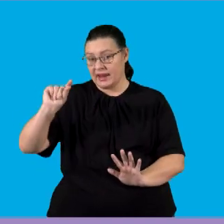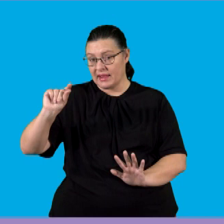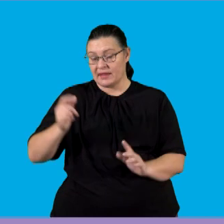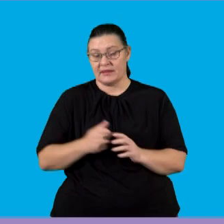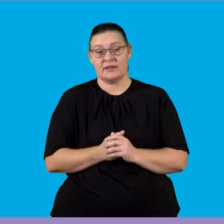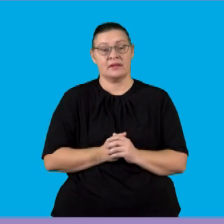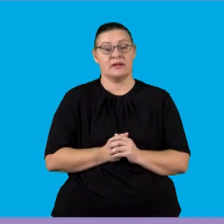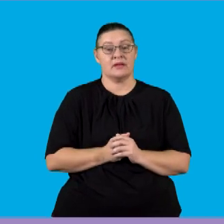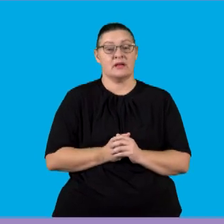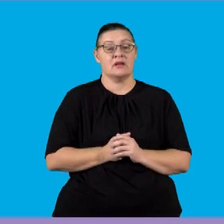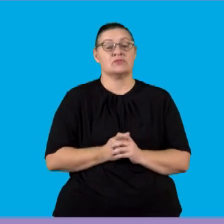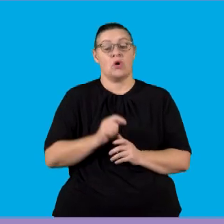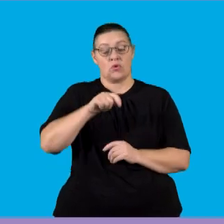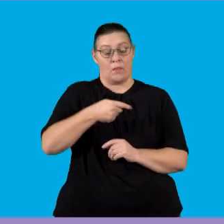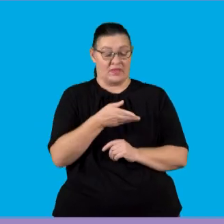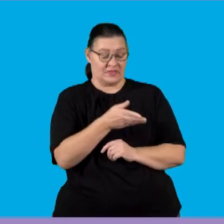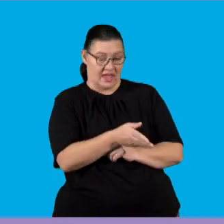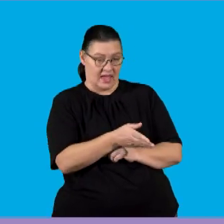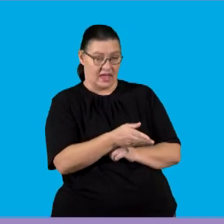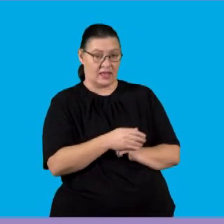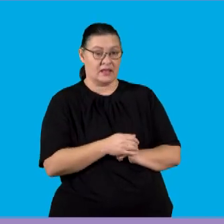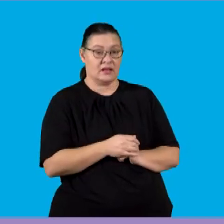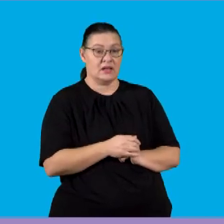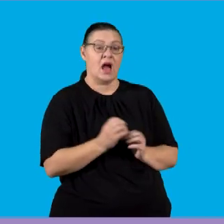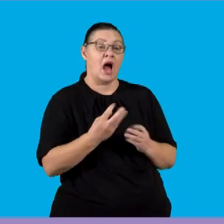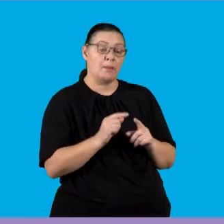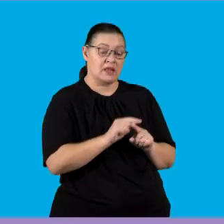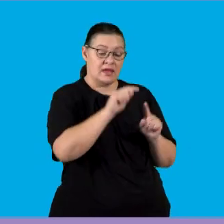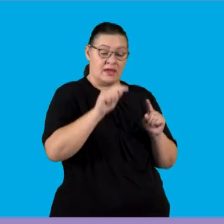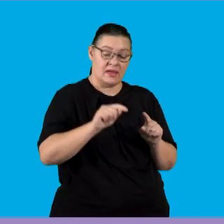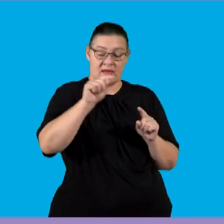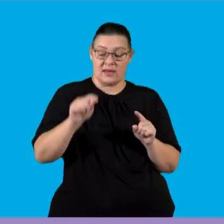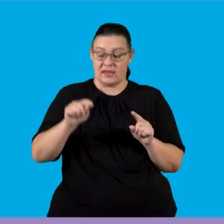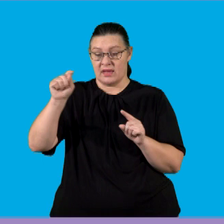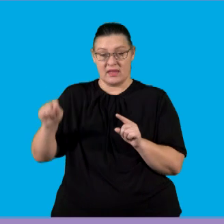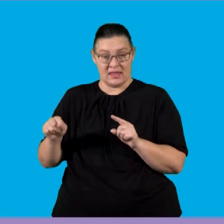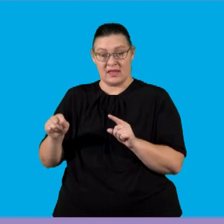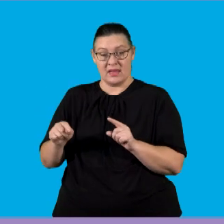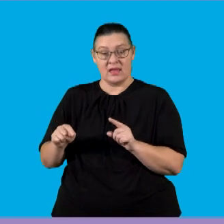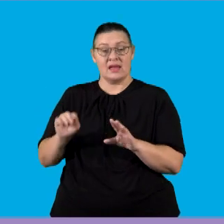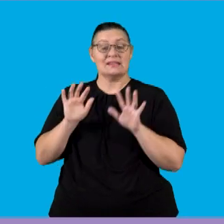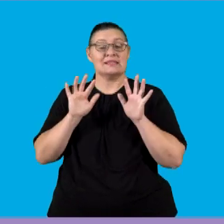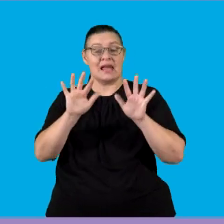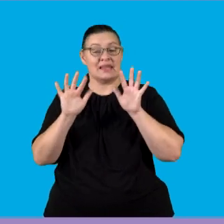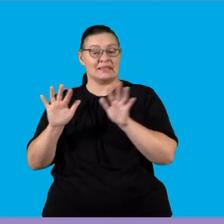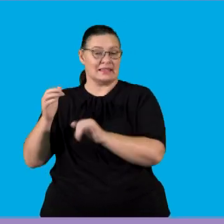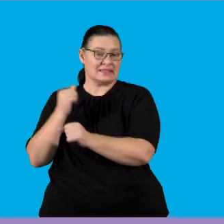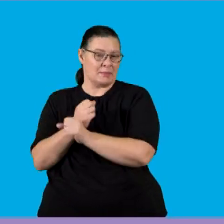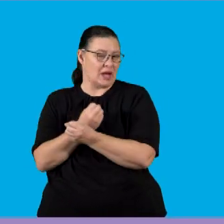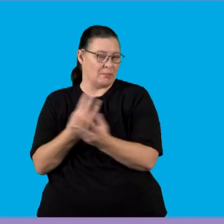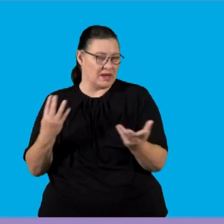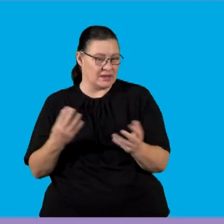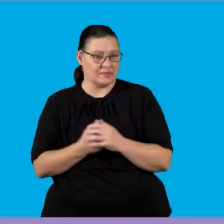10. Again, if the comma is placed here at 2,3, how many tens are we going to multiply with so that we get